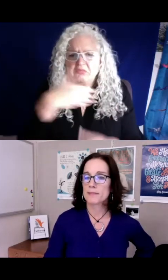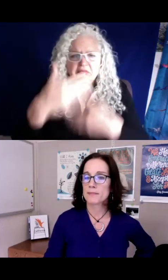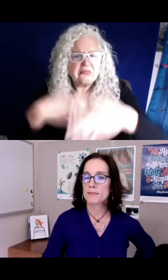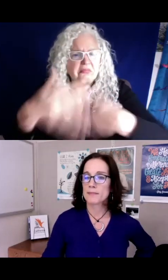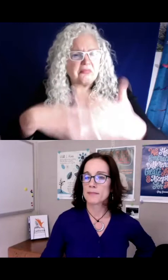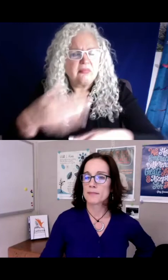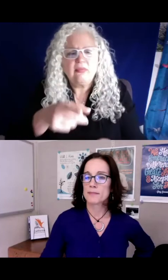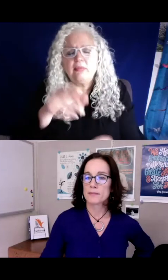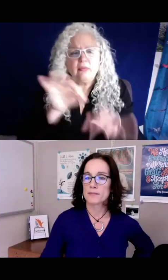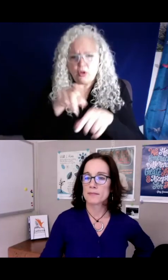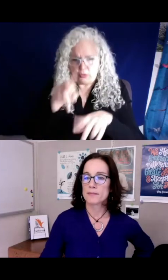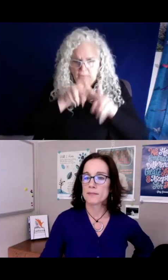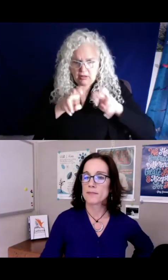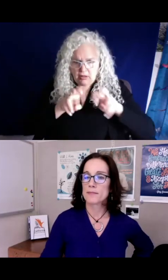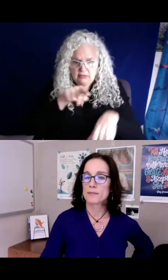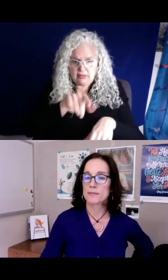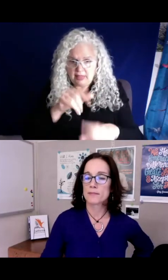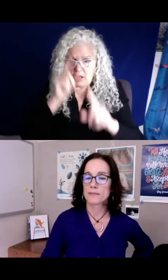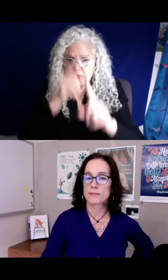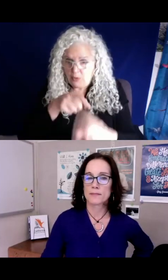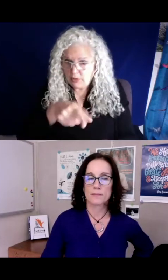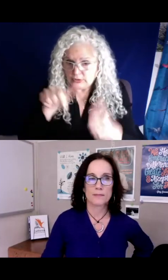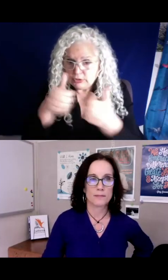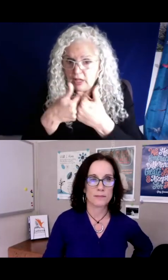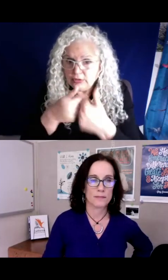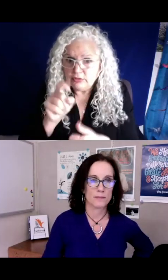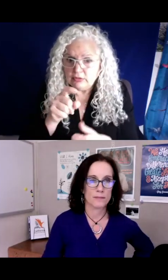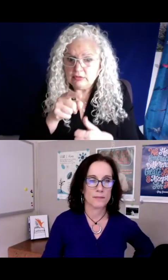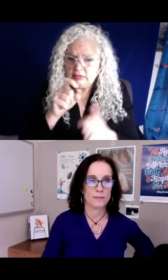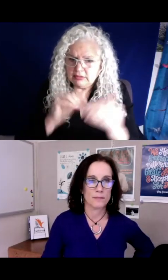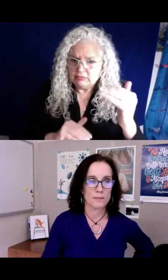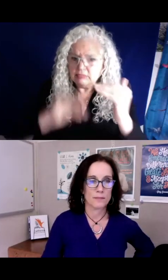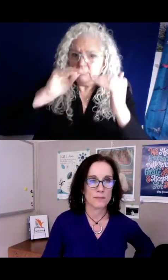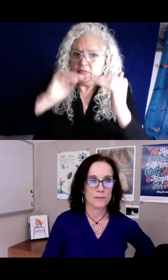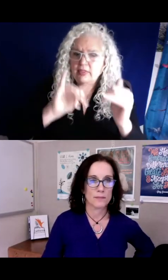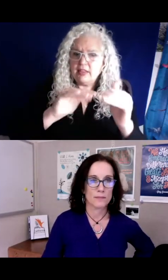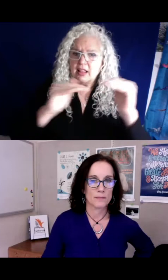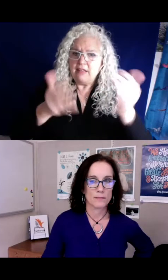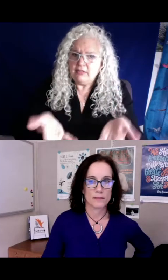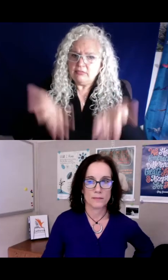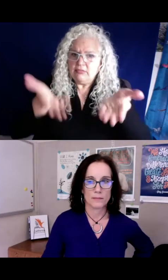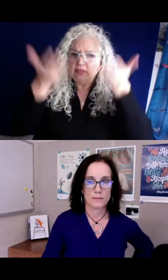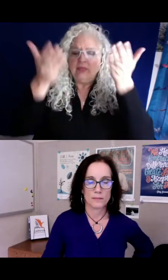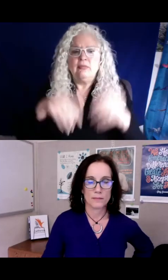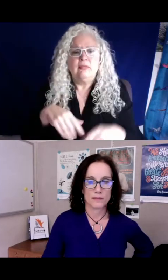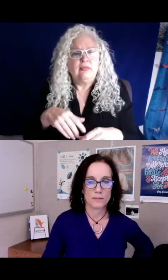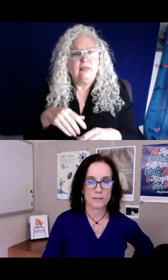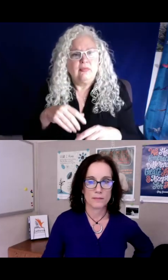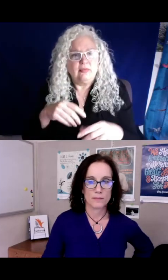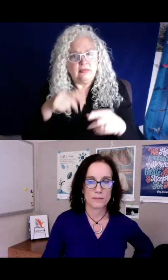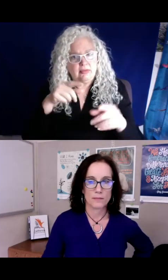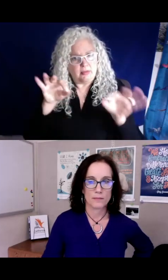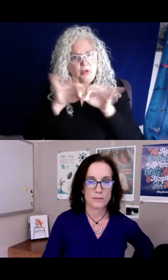goals, everything's fine, just keep going. But it's important to look at those goals and make sure that they